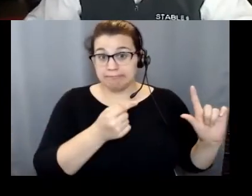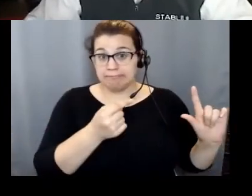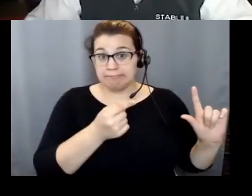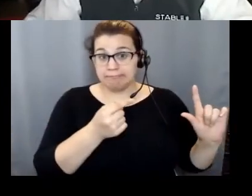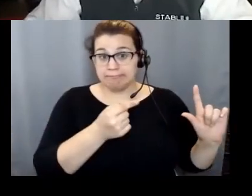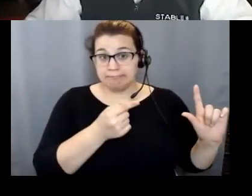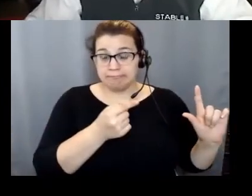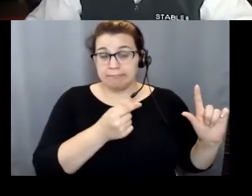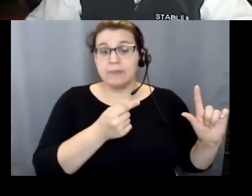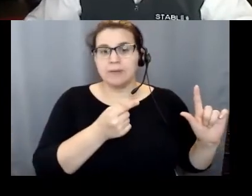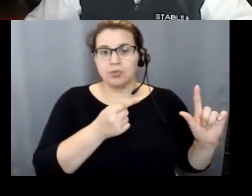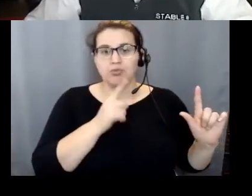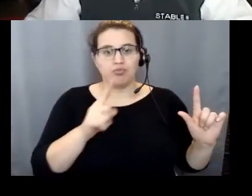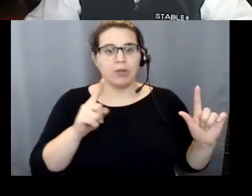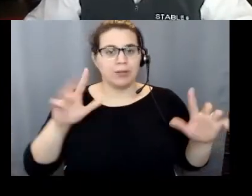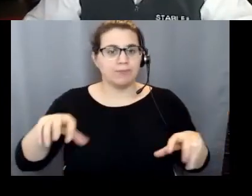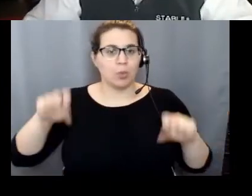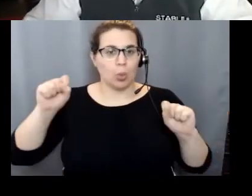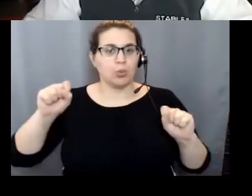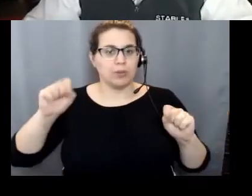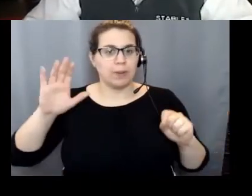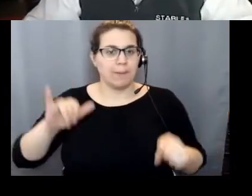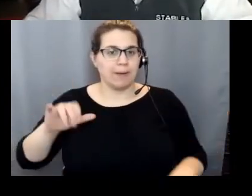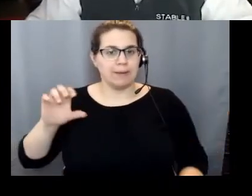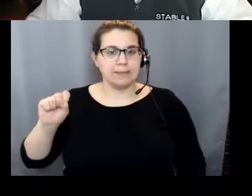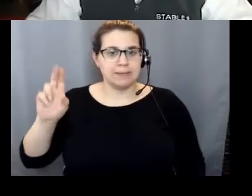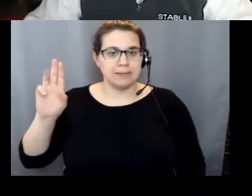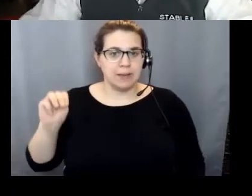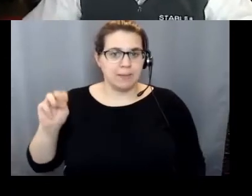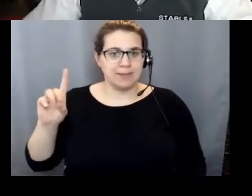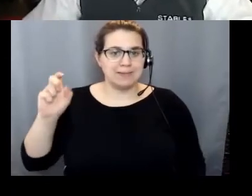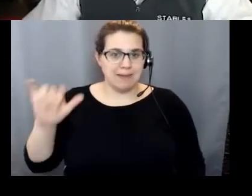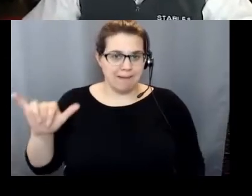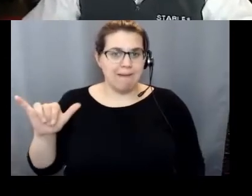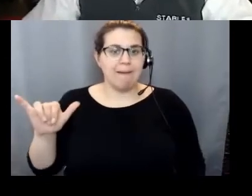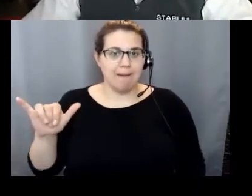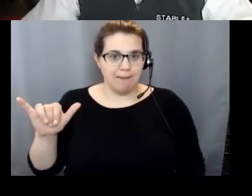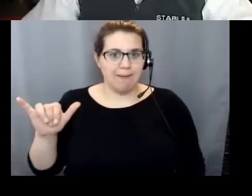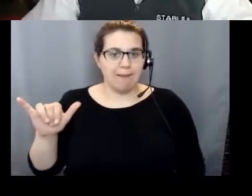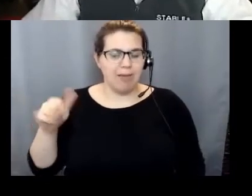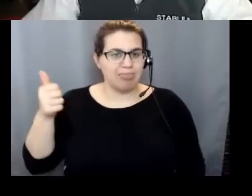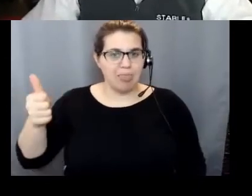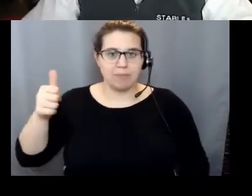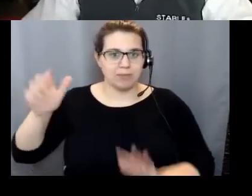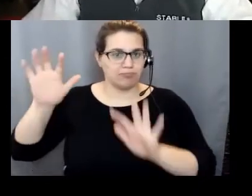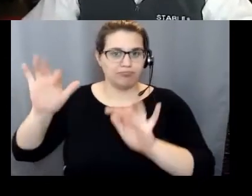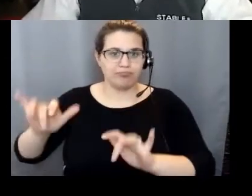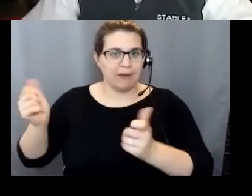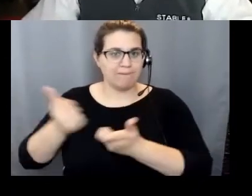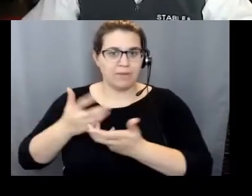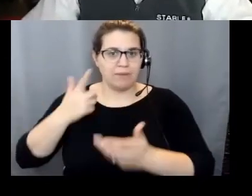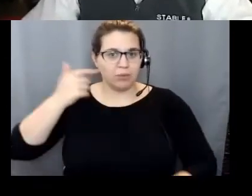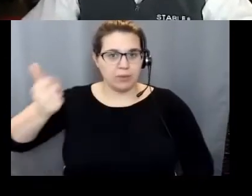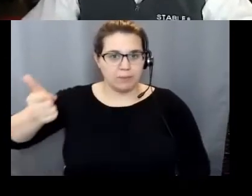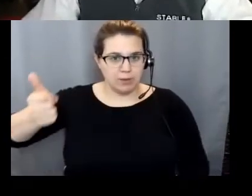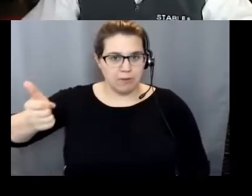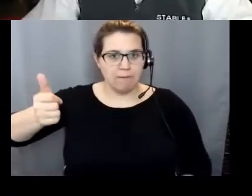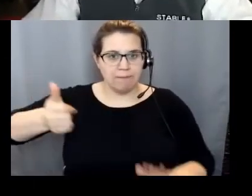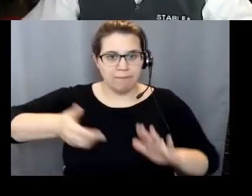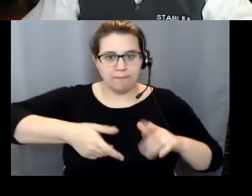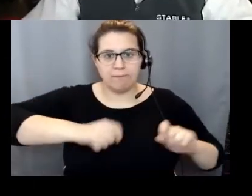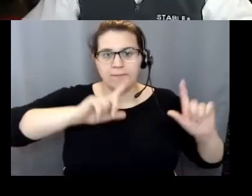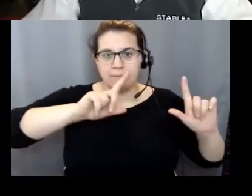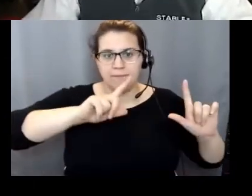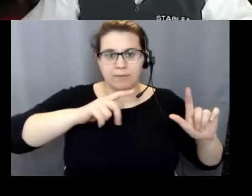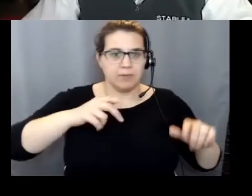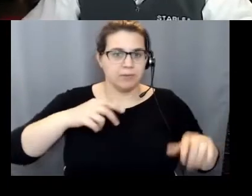is hosted by Someday, and they collect all the data and they do everything on their site, on their side. Site terms of